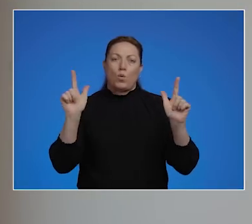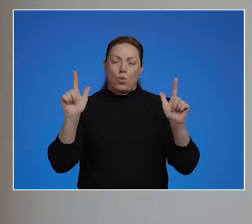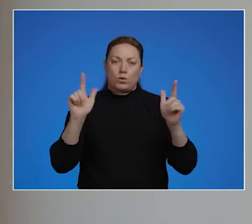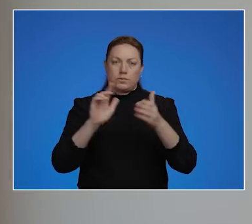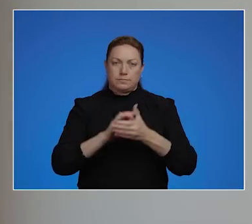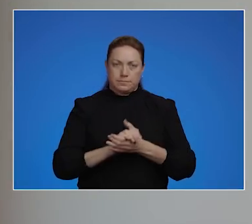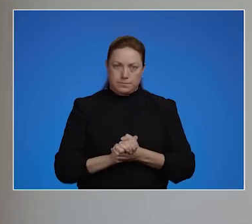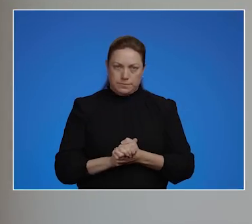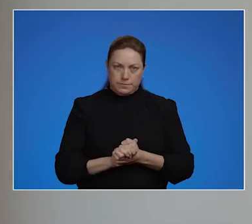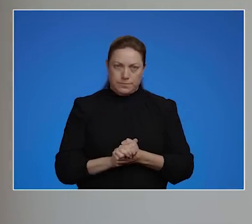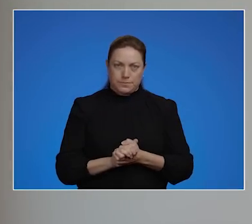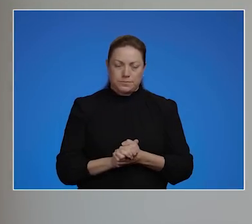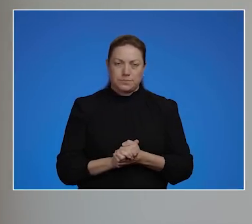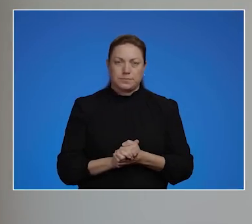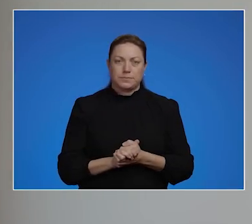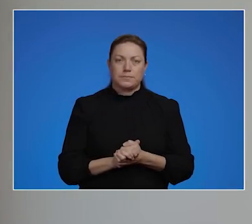Amen.